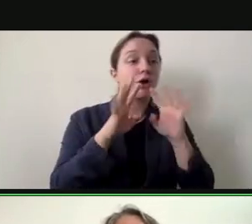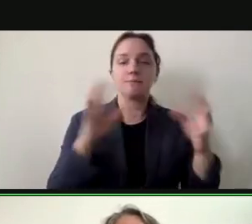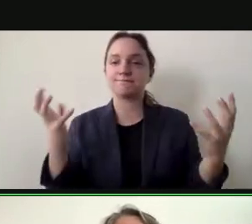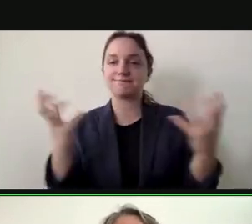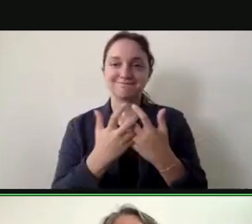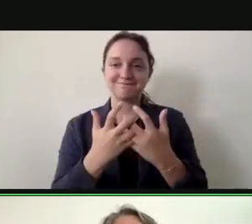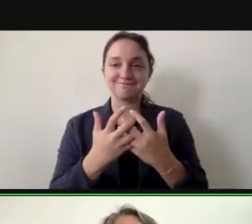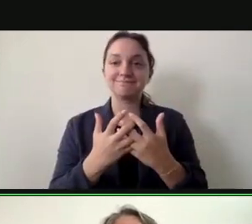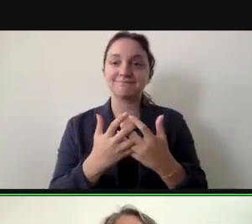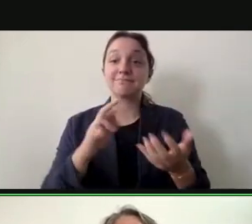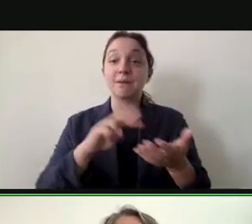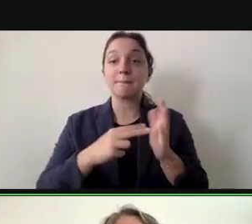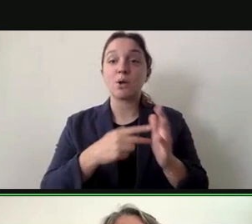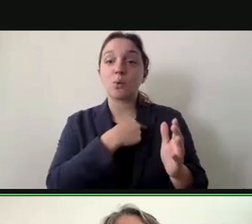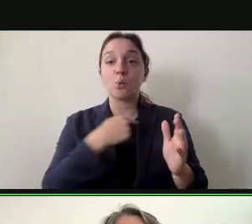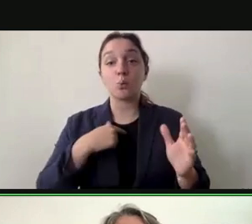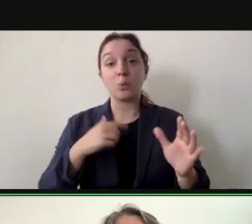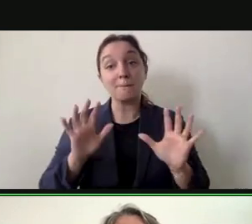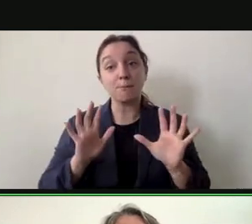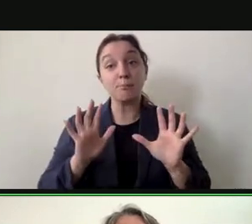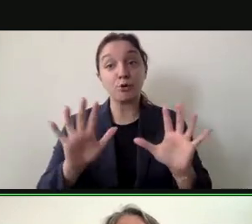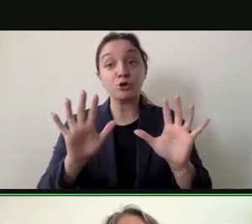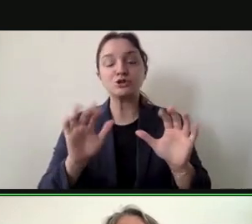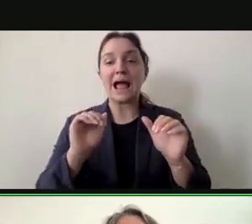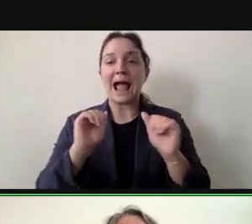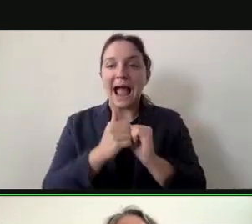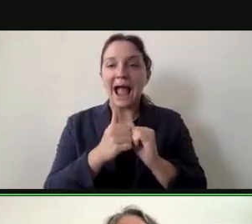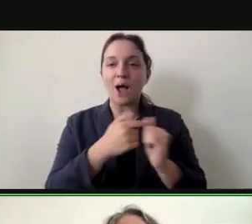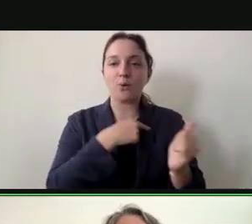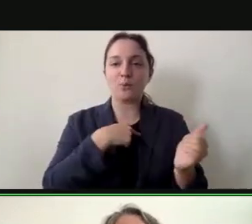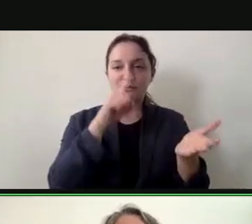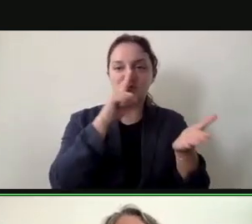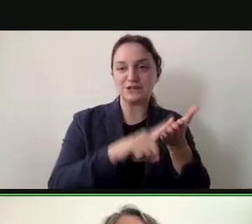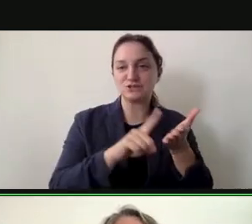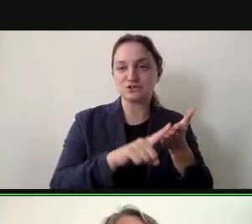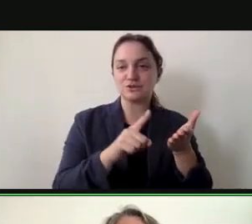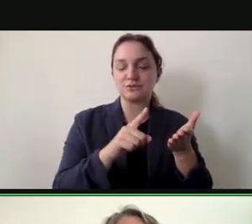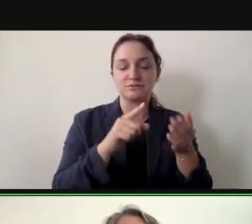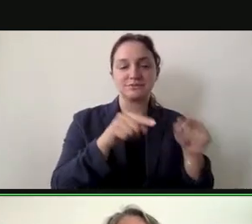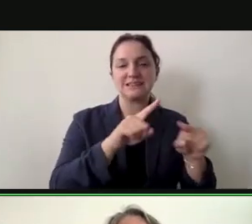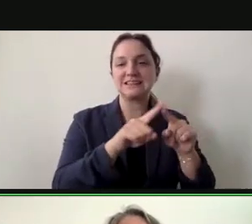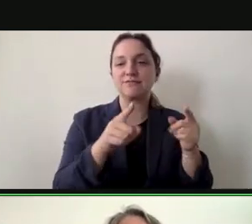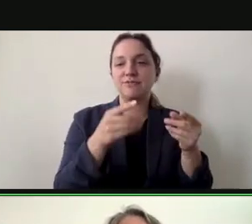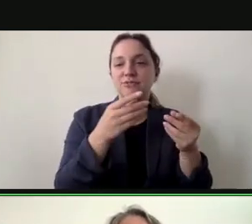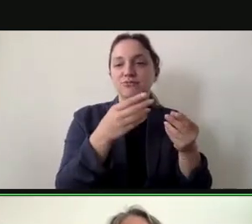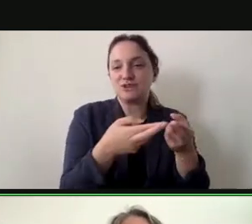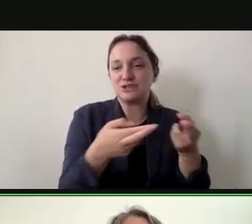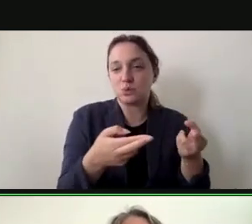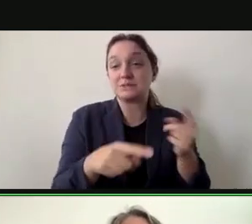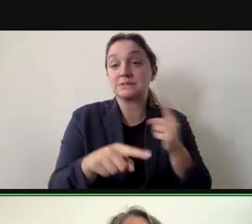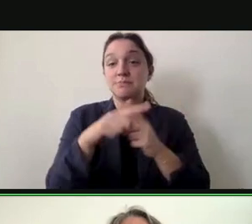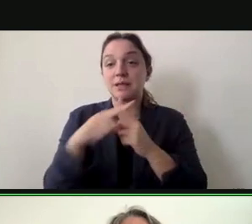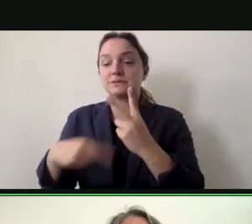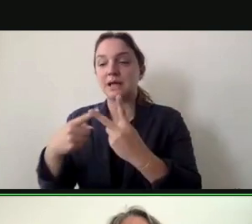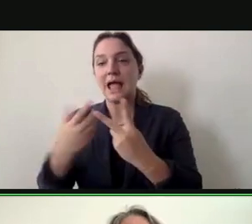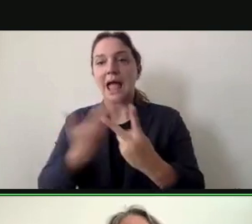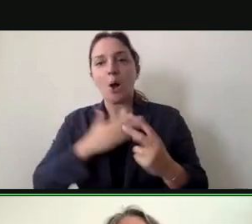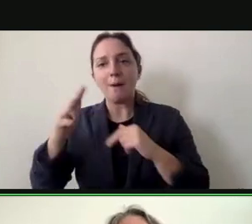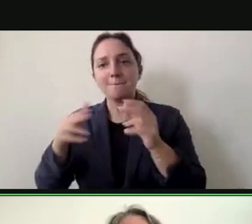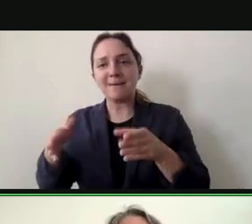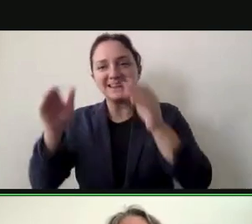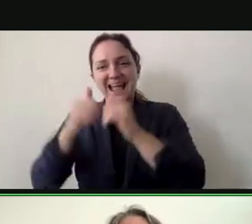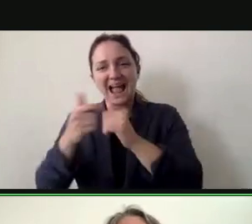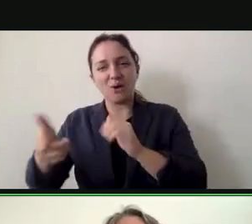that we are pushing the boundaries both with our research activities as well as how we operate our own facilities. So